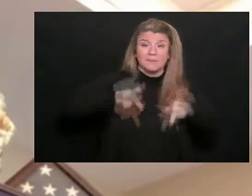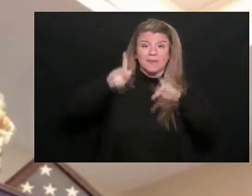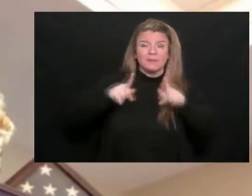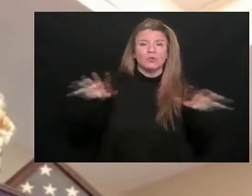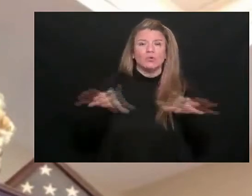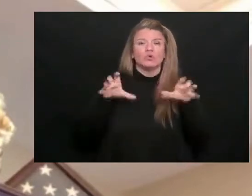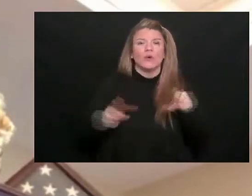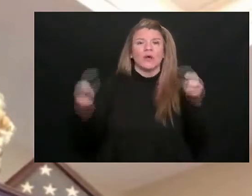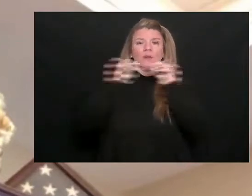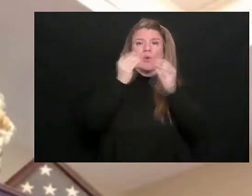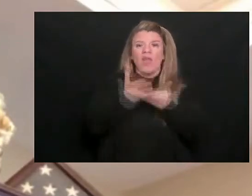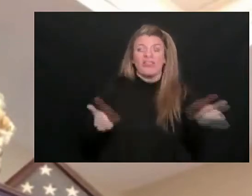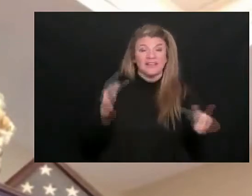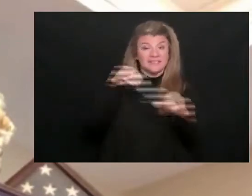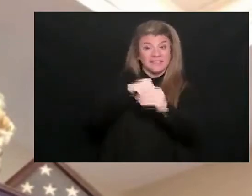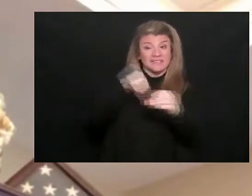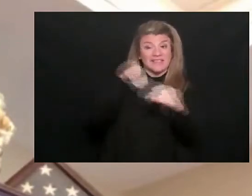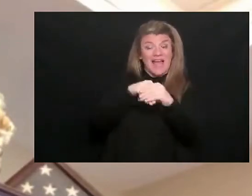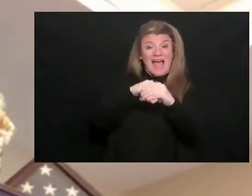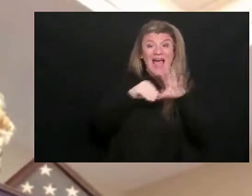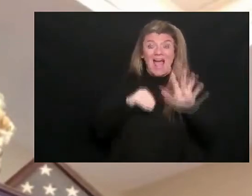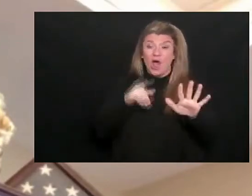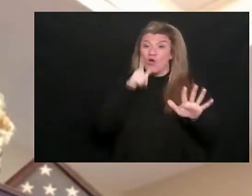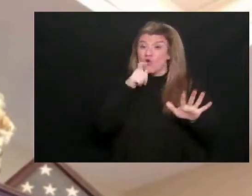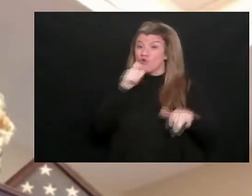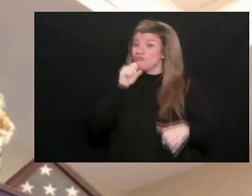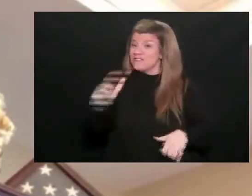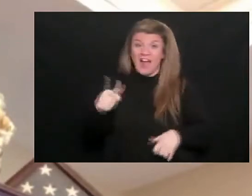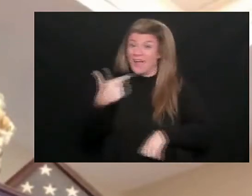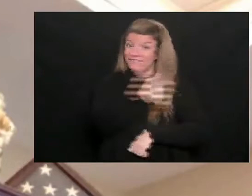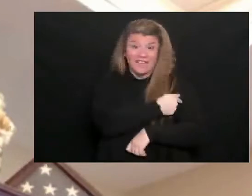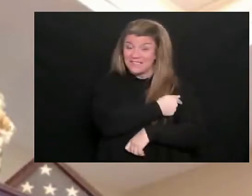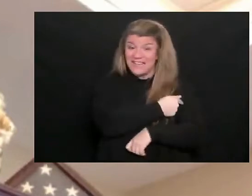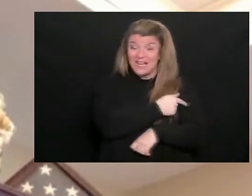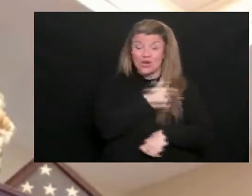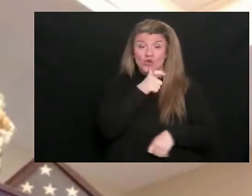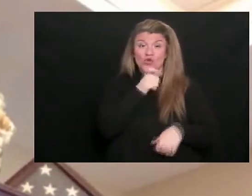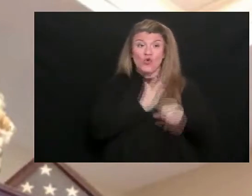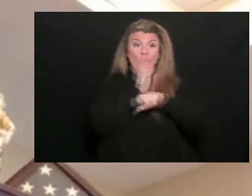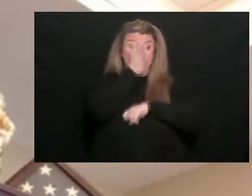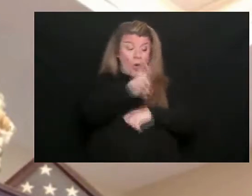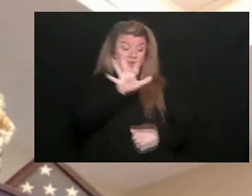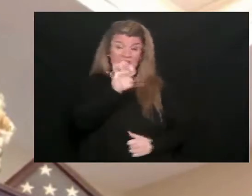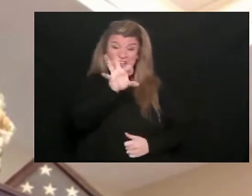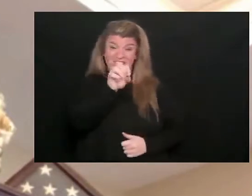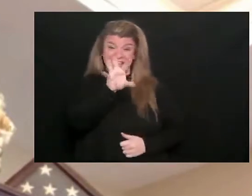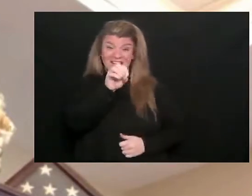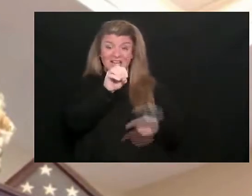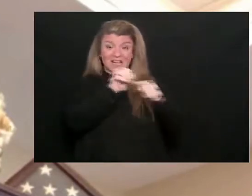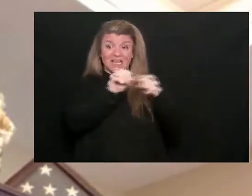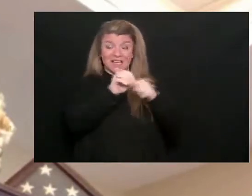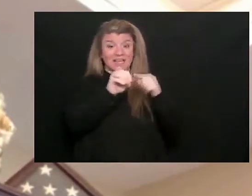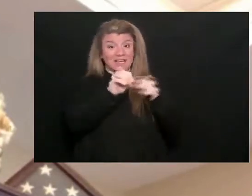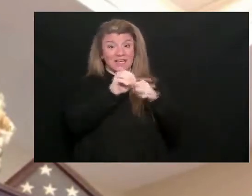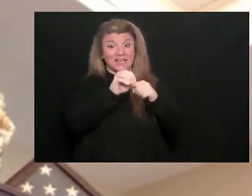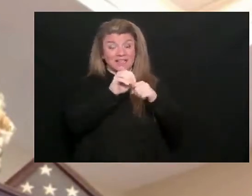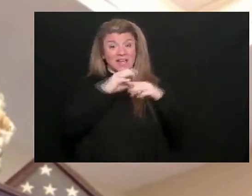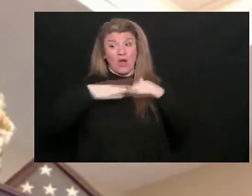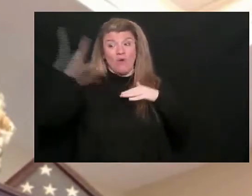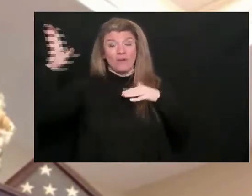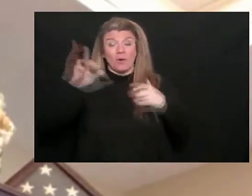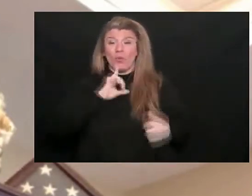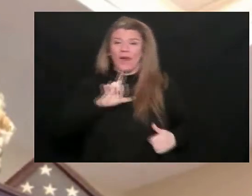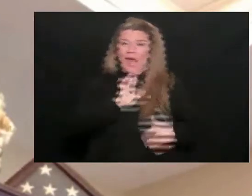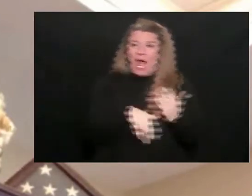inside, those who are unvaccinated and those over 50 in particular, but all over